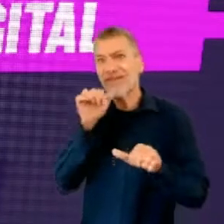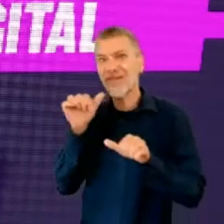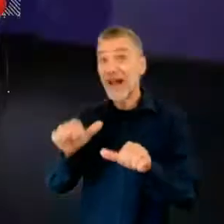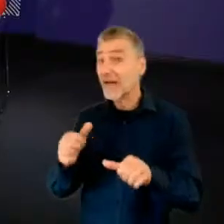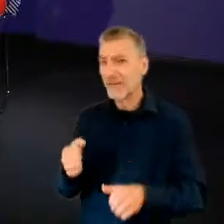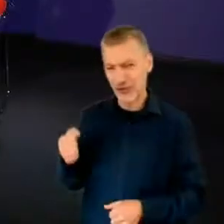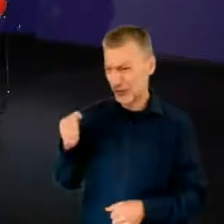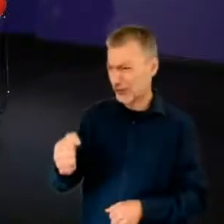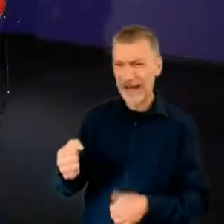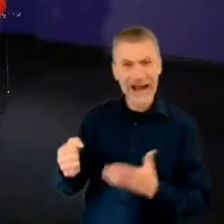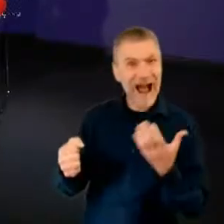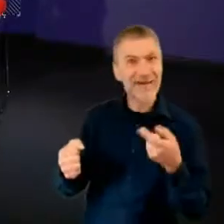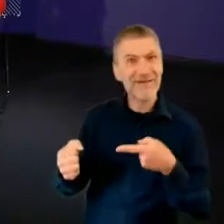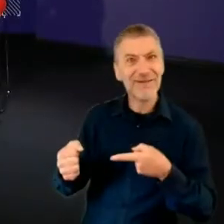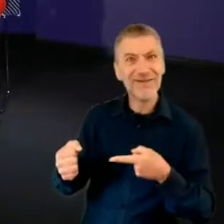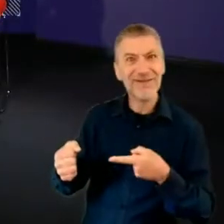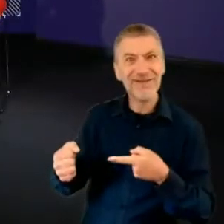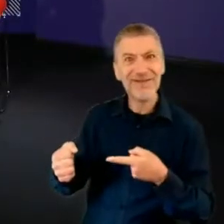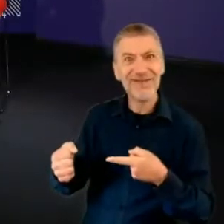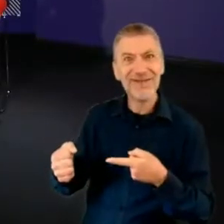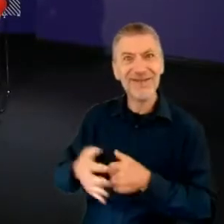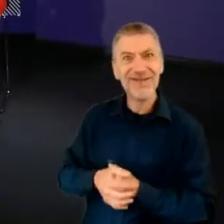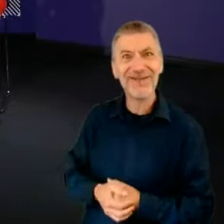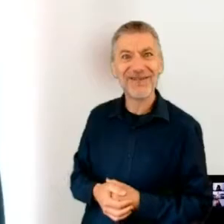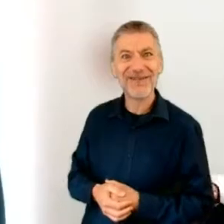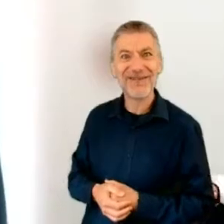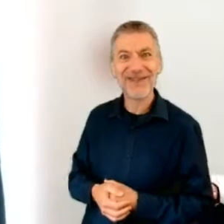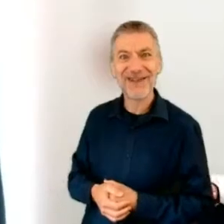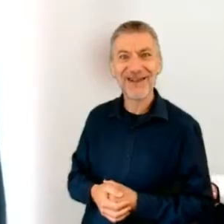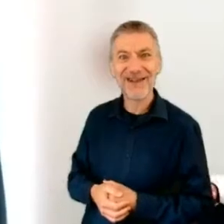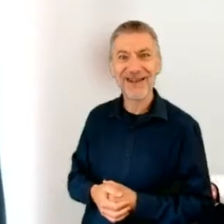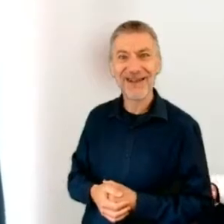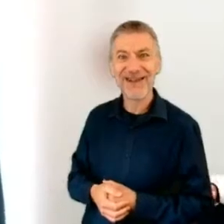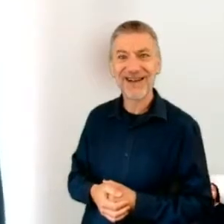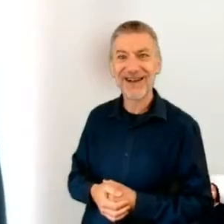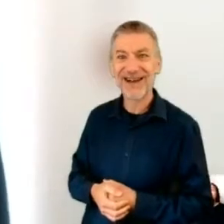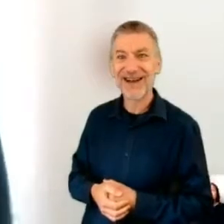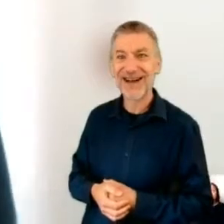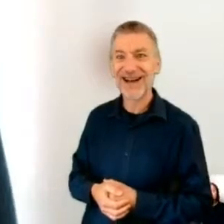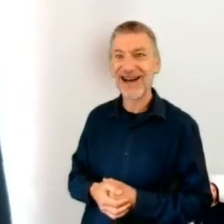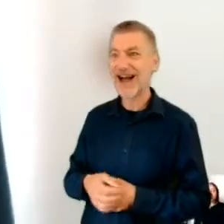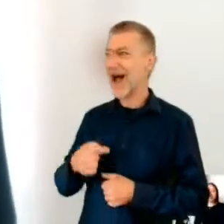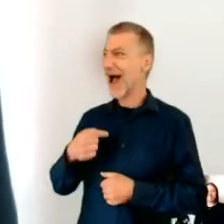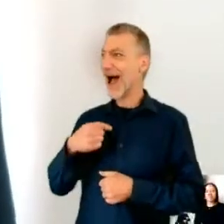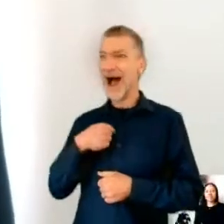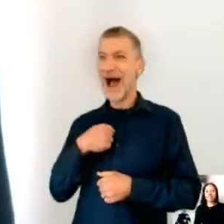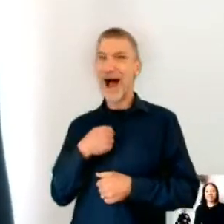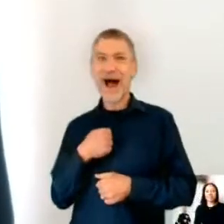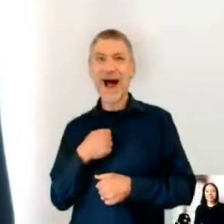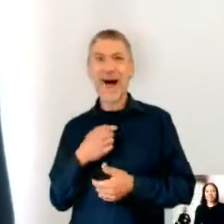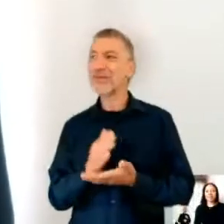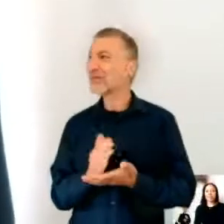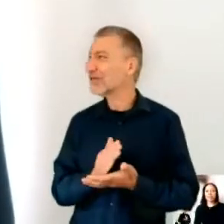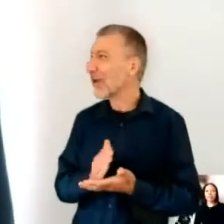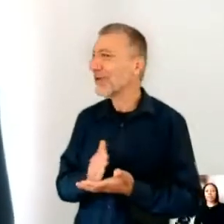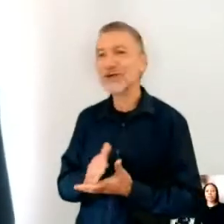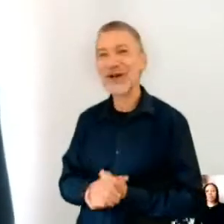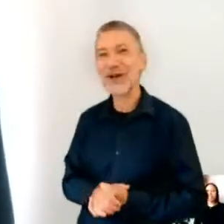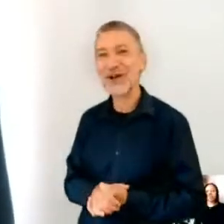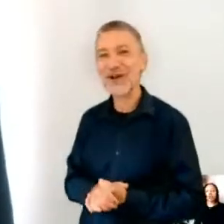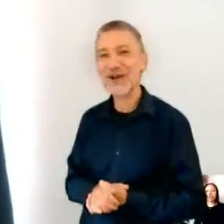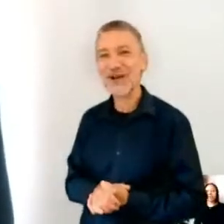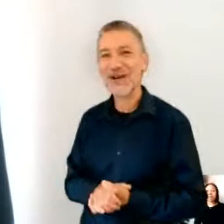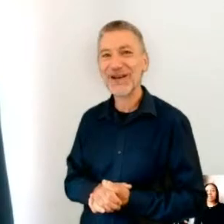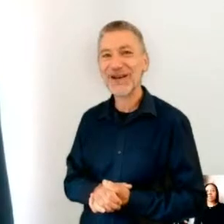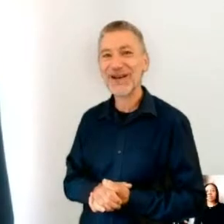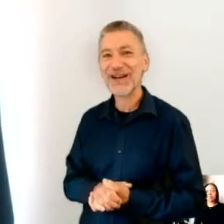know. And so does our friend here. I'm not sure, actually. I really want